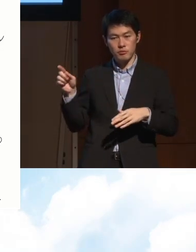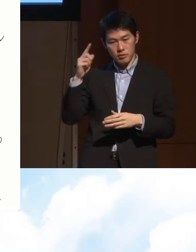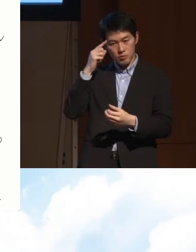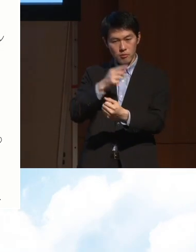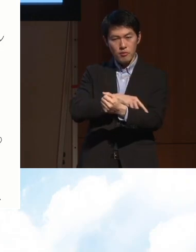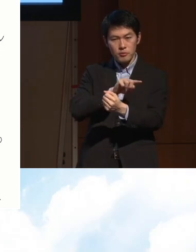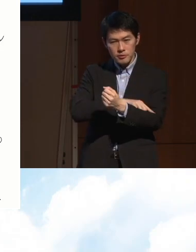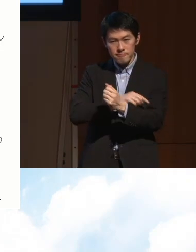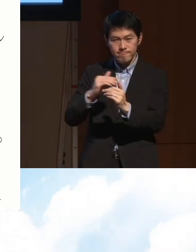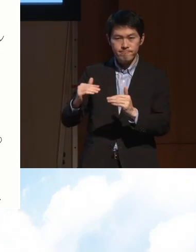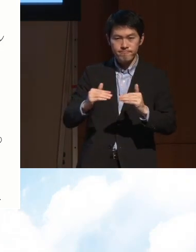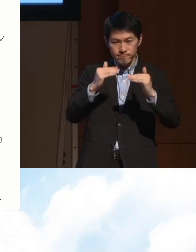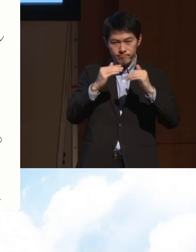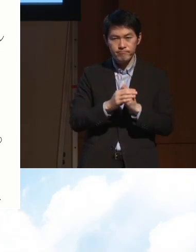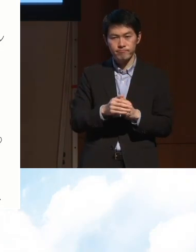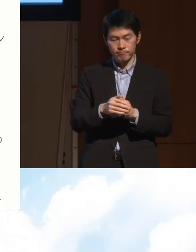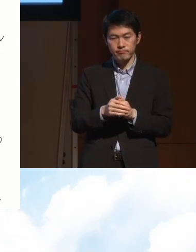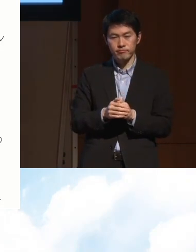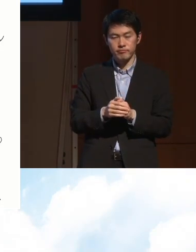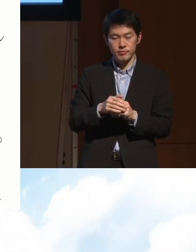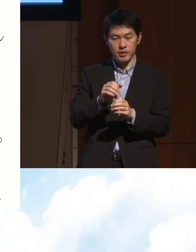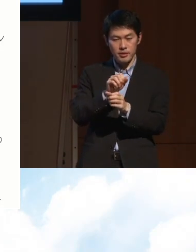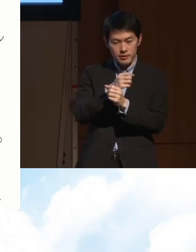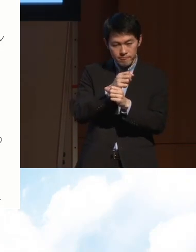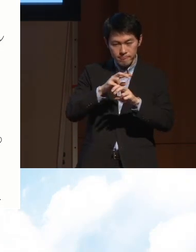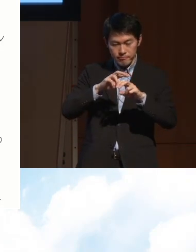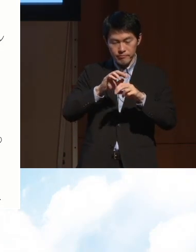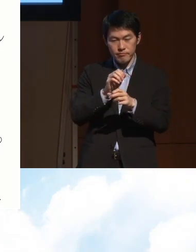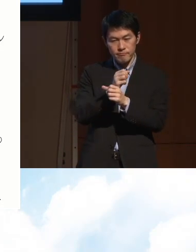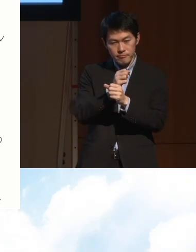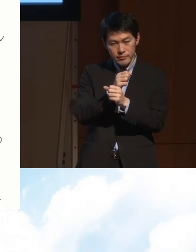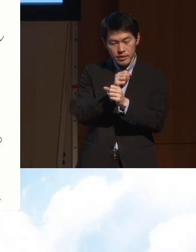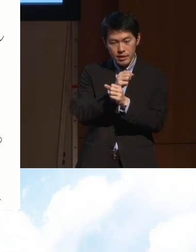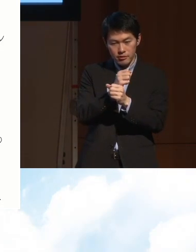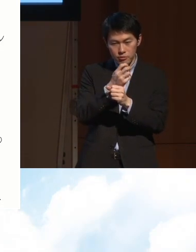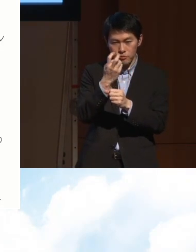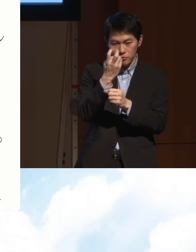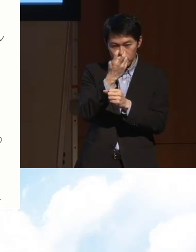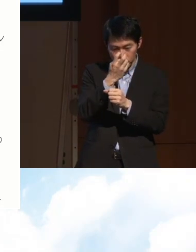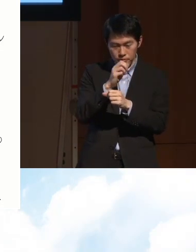Sorry. And we are also working on